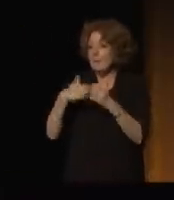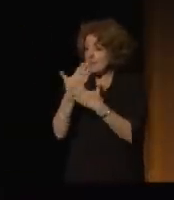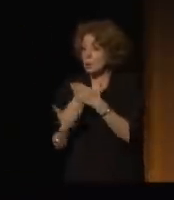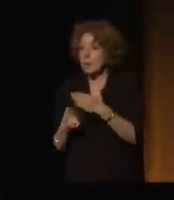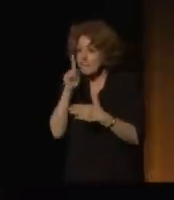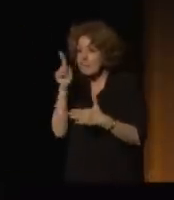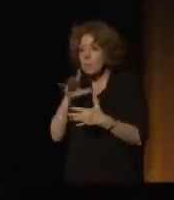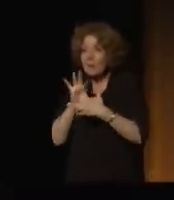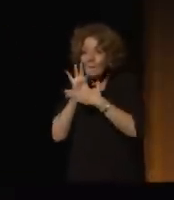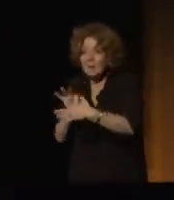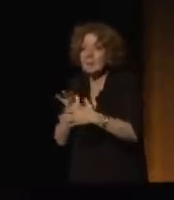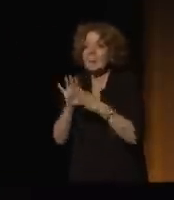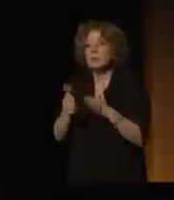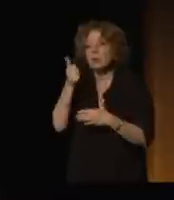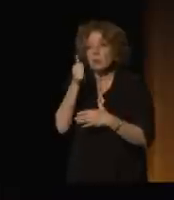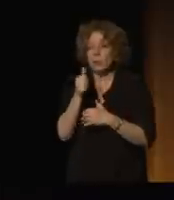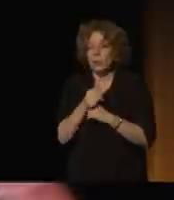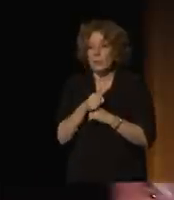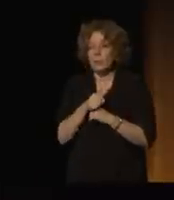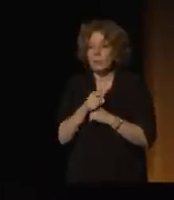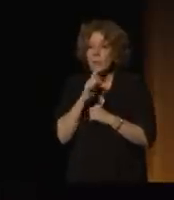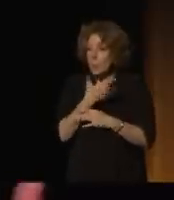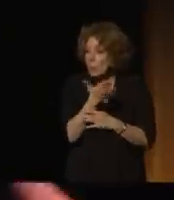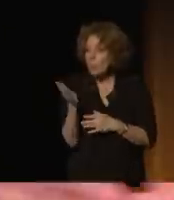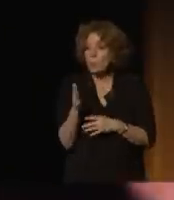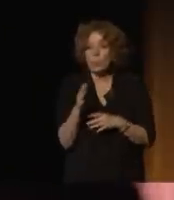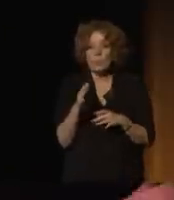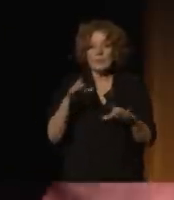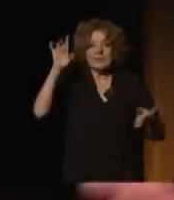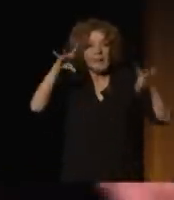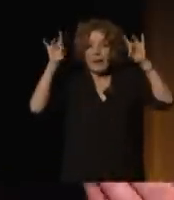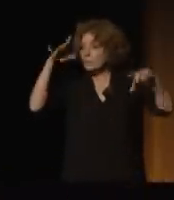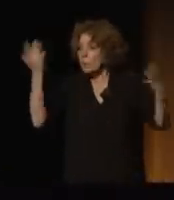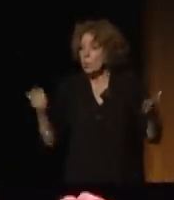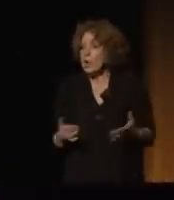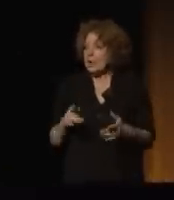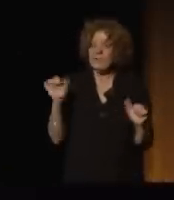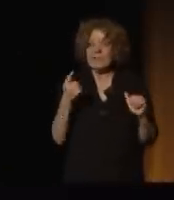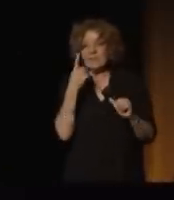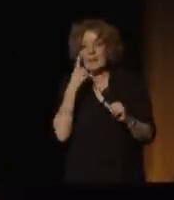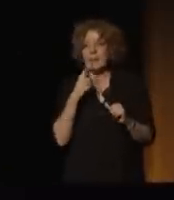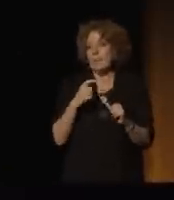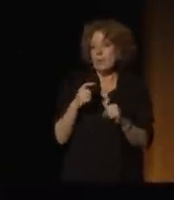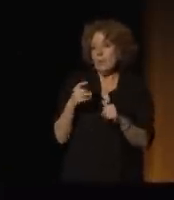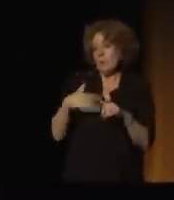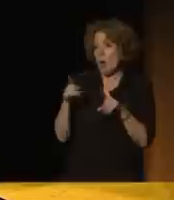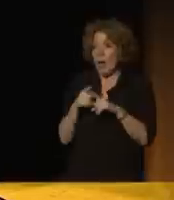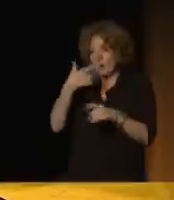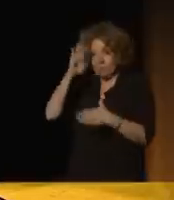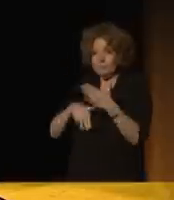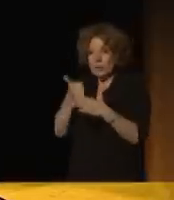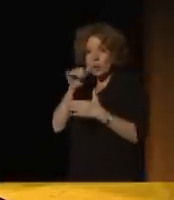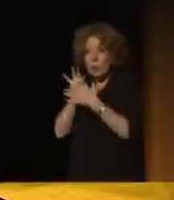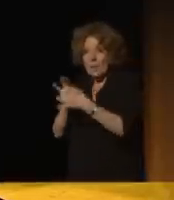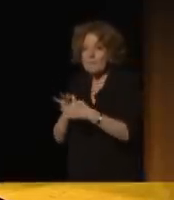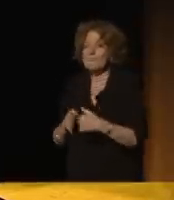could latch onto because you knew who all of these stars were and you had seen them and you felt an element of familiarity with them because you'd